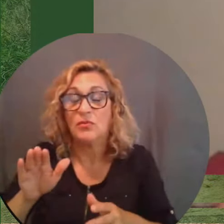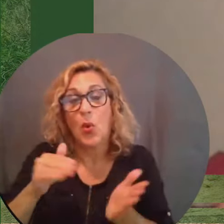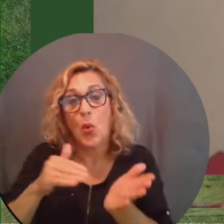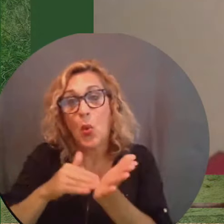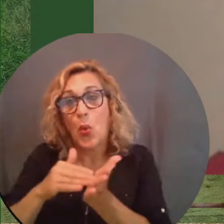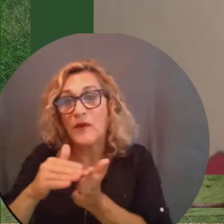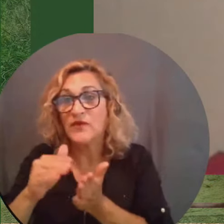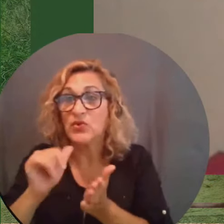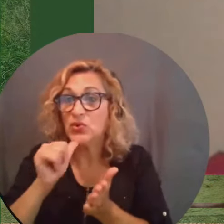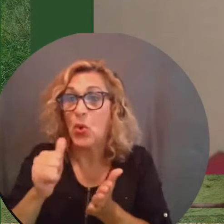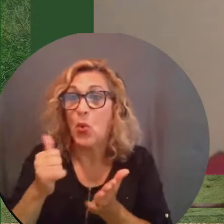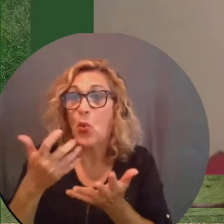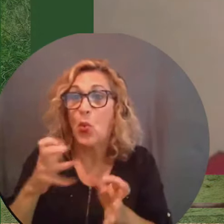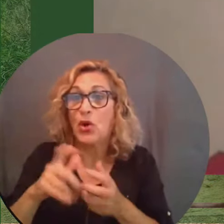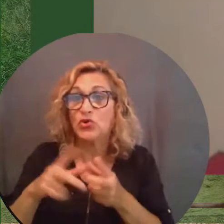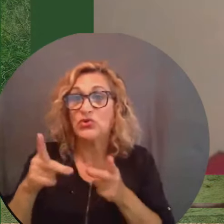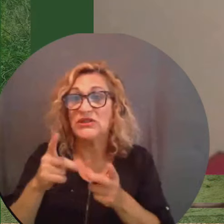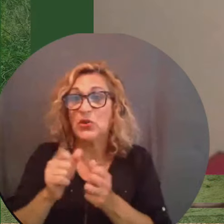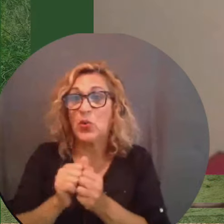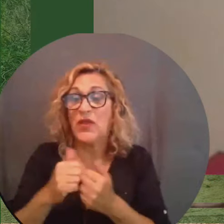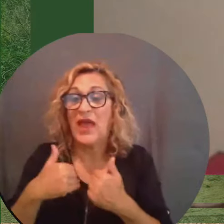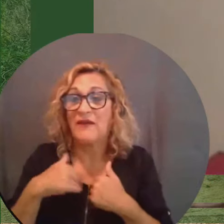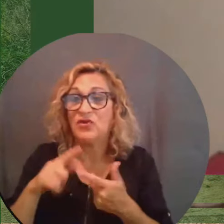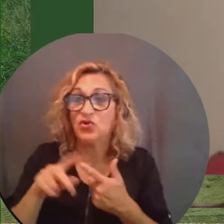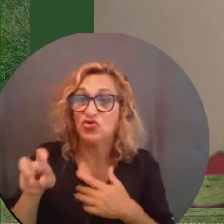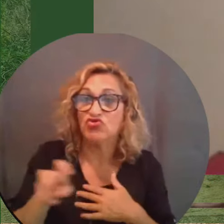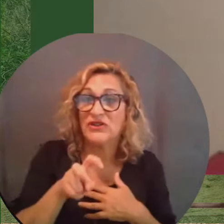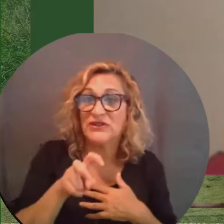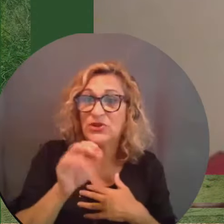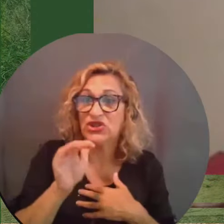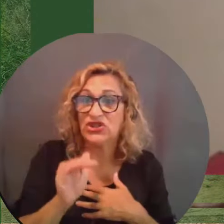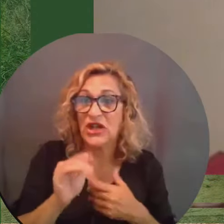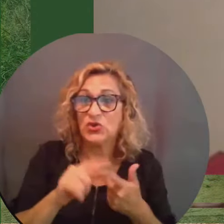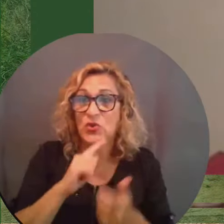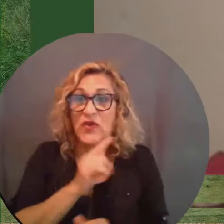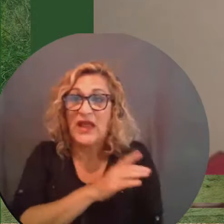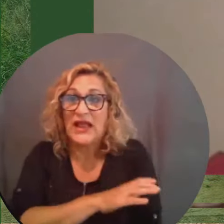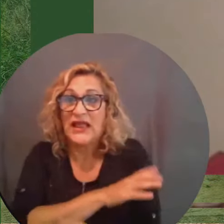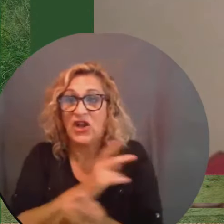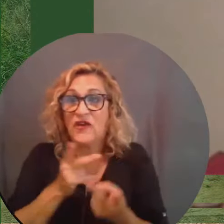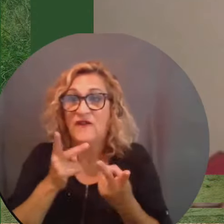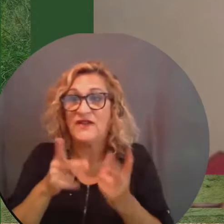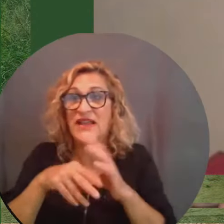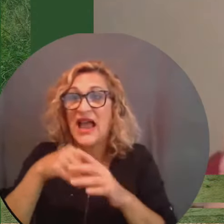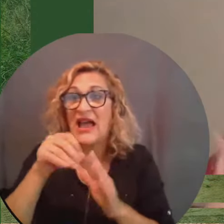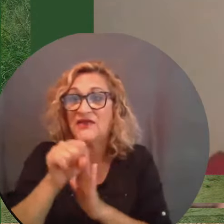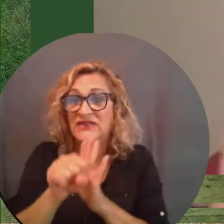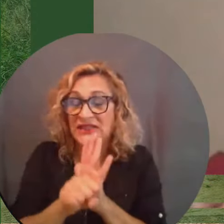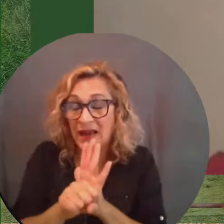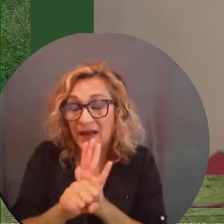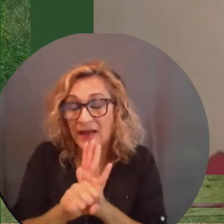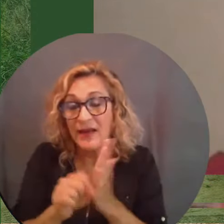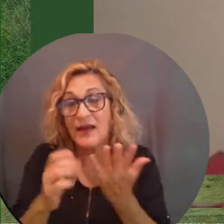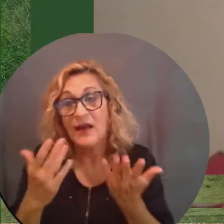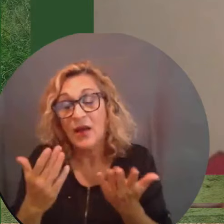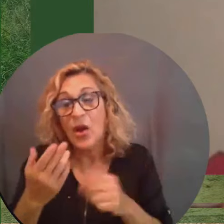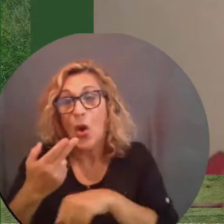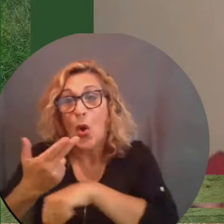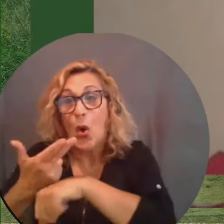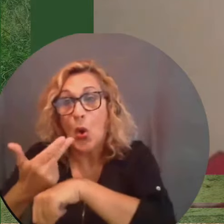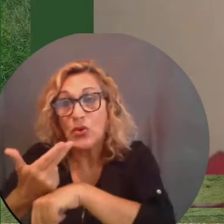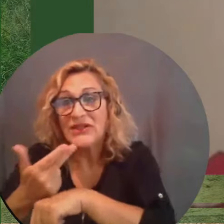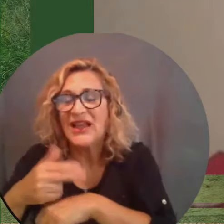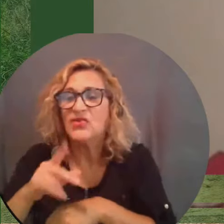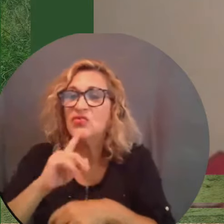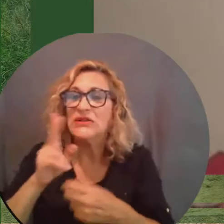you either don't want to deal with having to transport a child to this clinic that you're visiting out of state and, you know, hotels and just